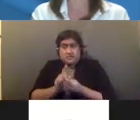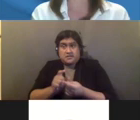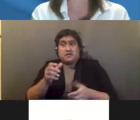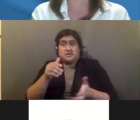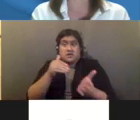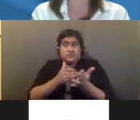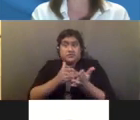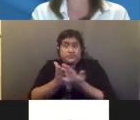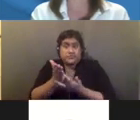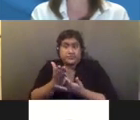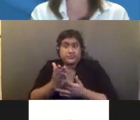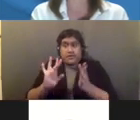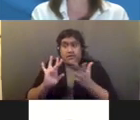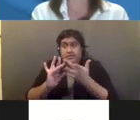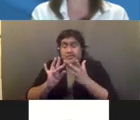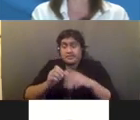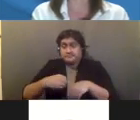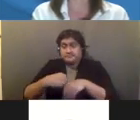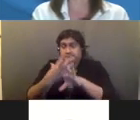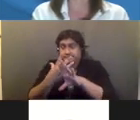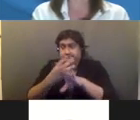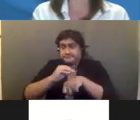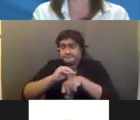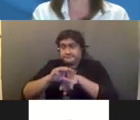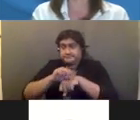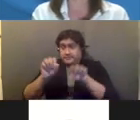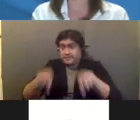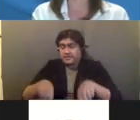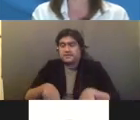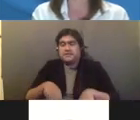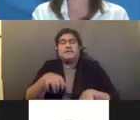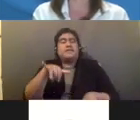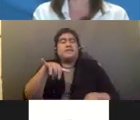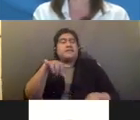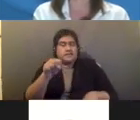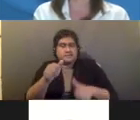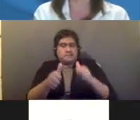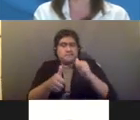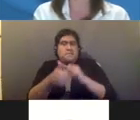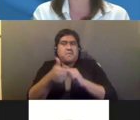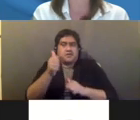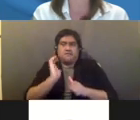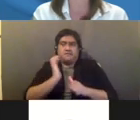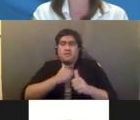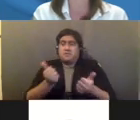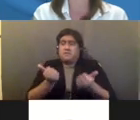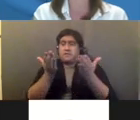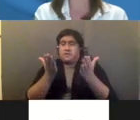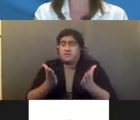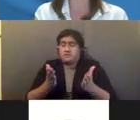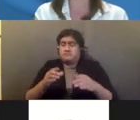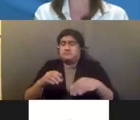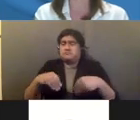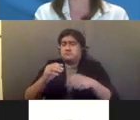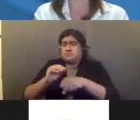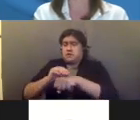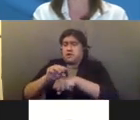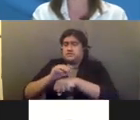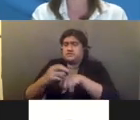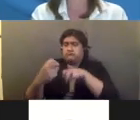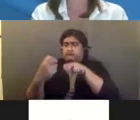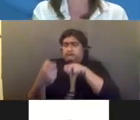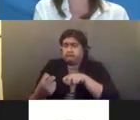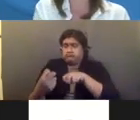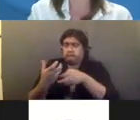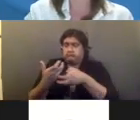Yes. So generally, most of our providers will do a consultation, and really what we're looking at